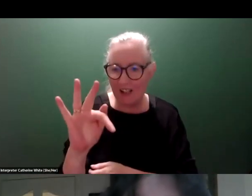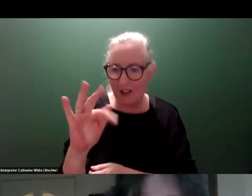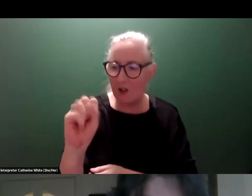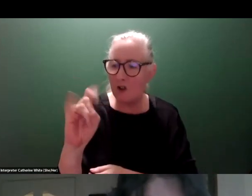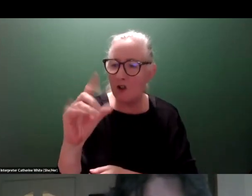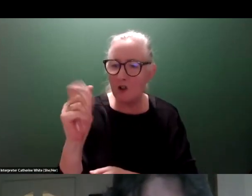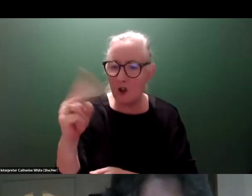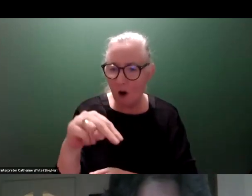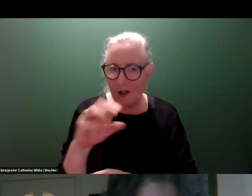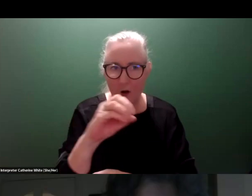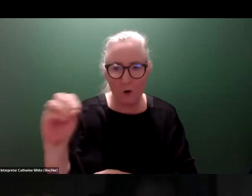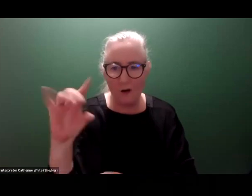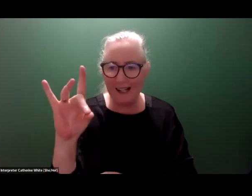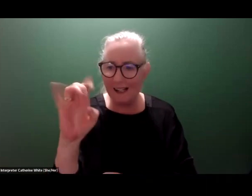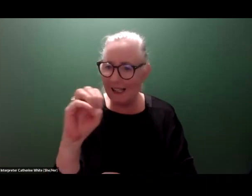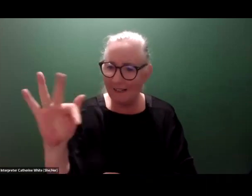Thank you very much.